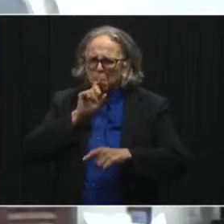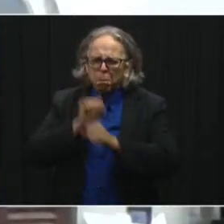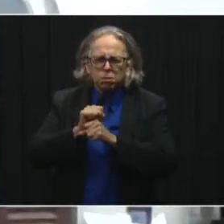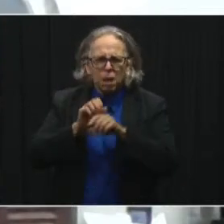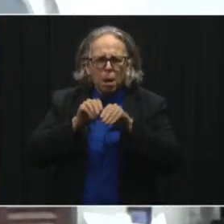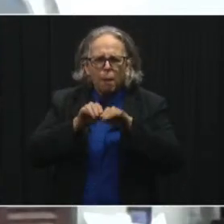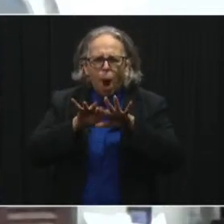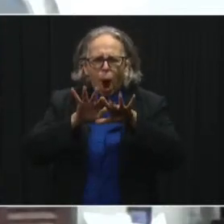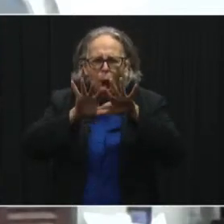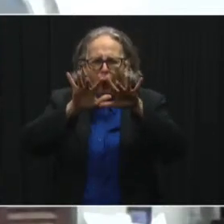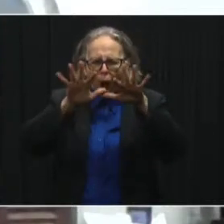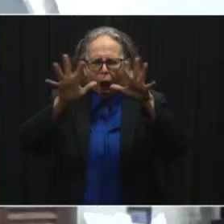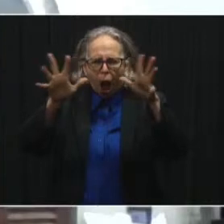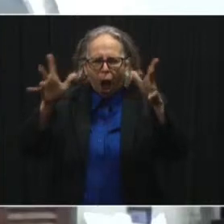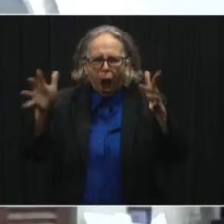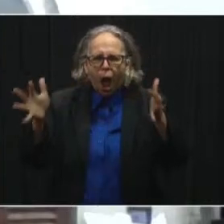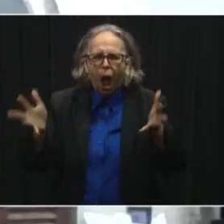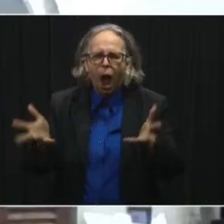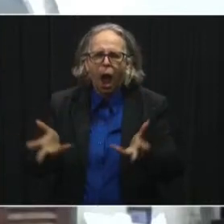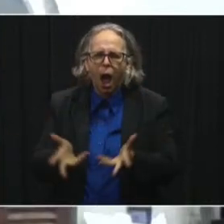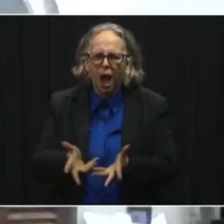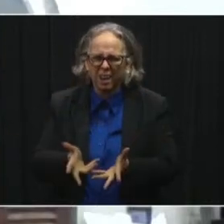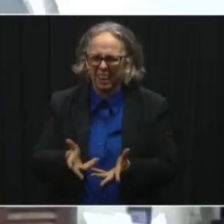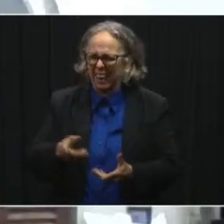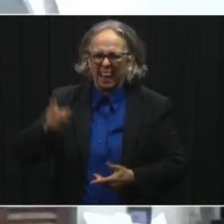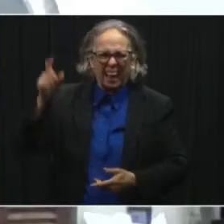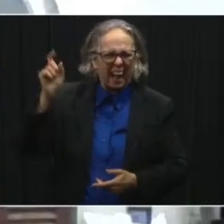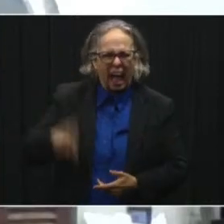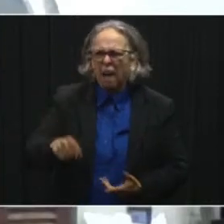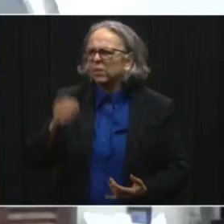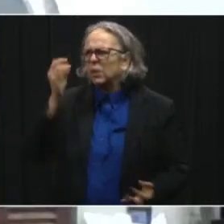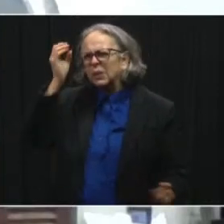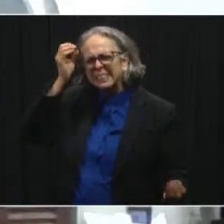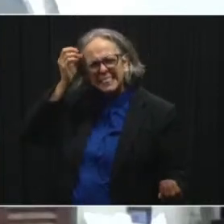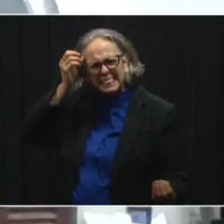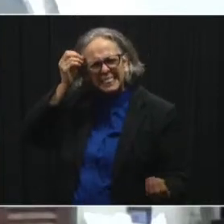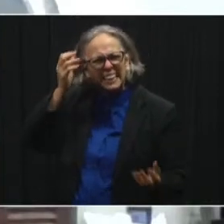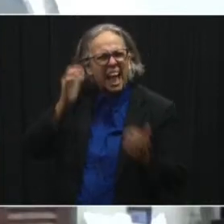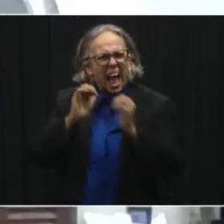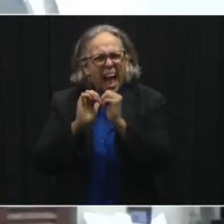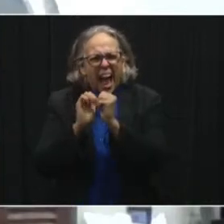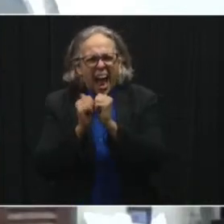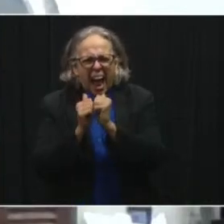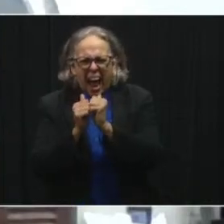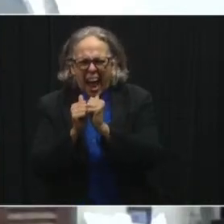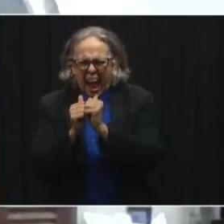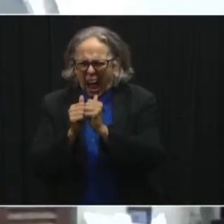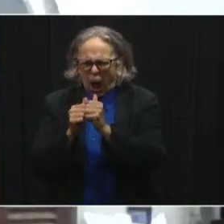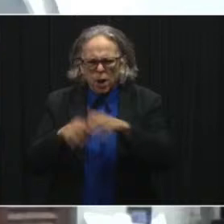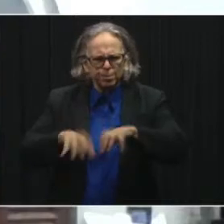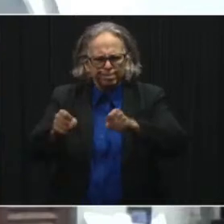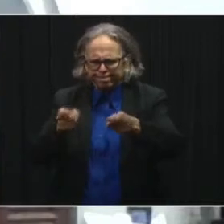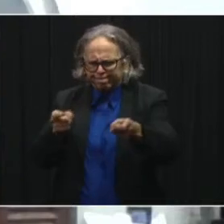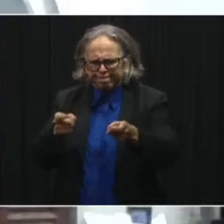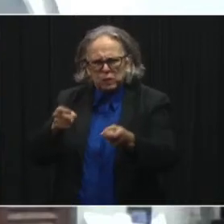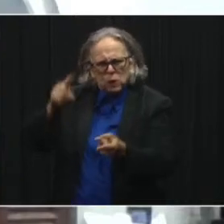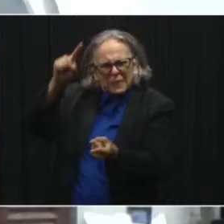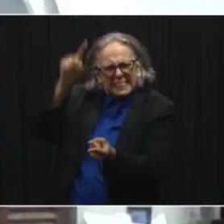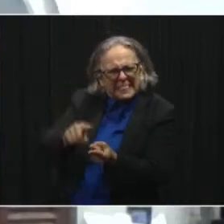some point we have to start looking at how can we at least slow it down.